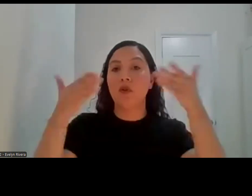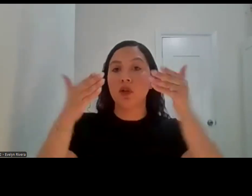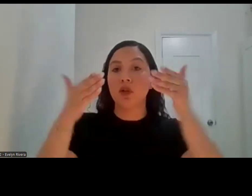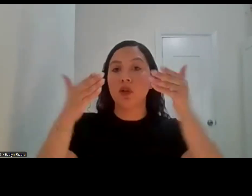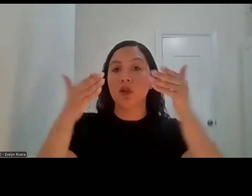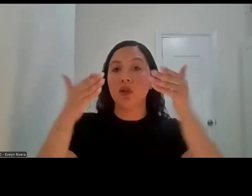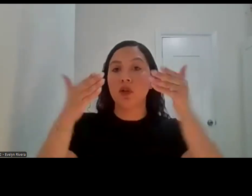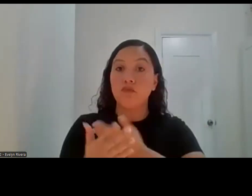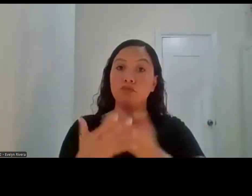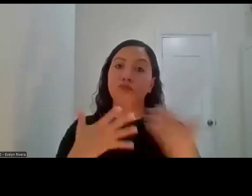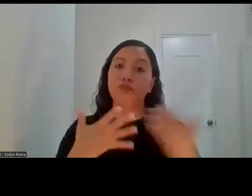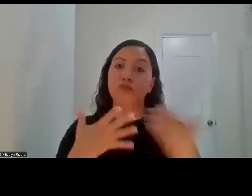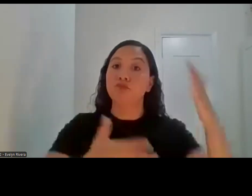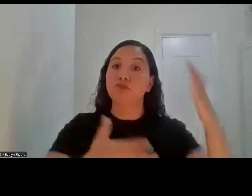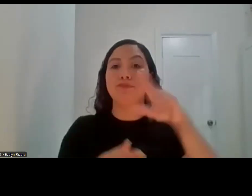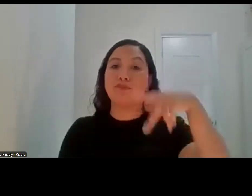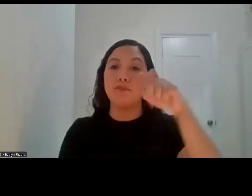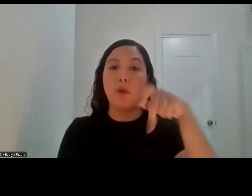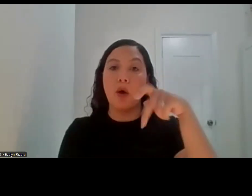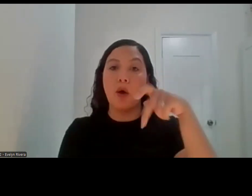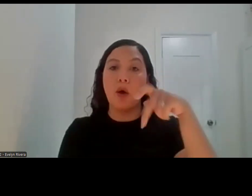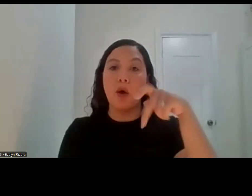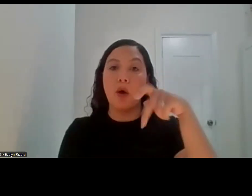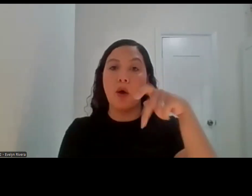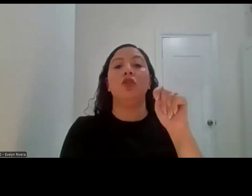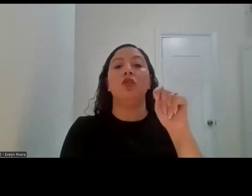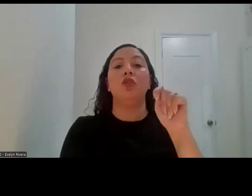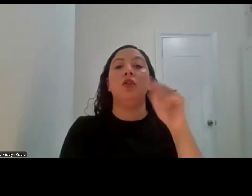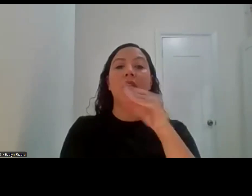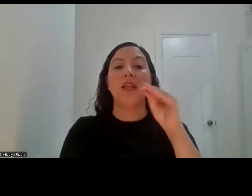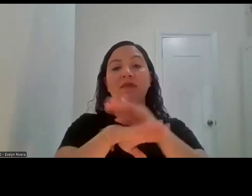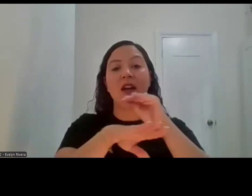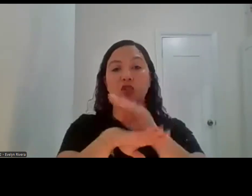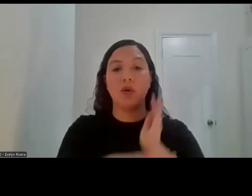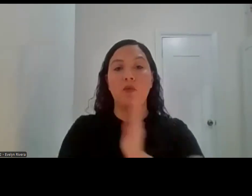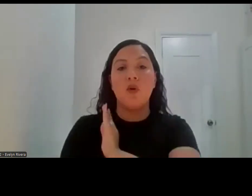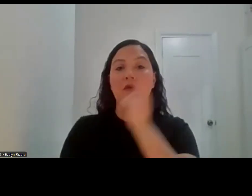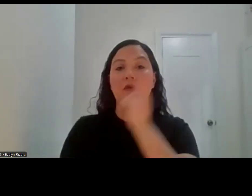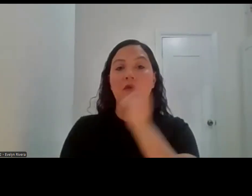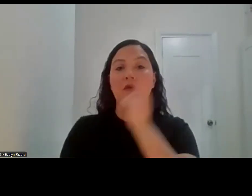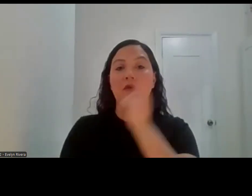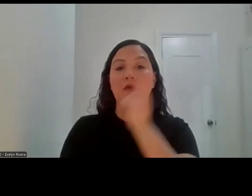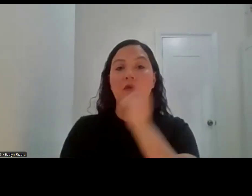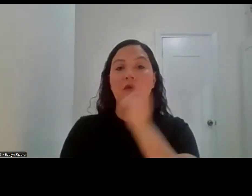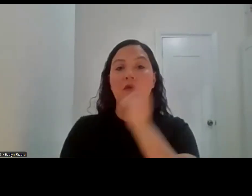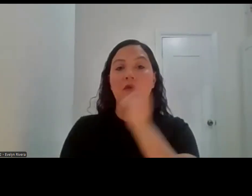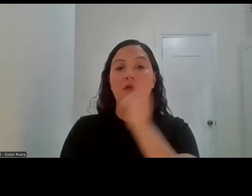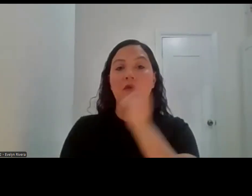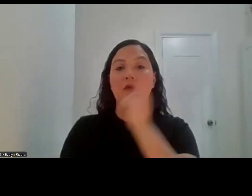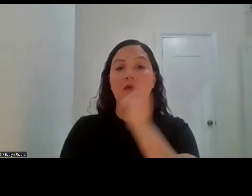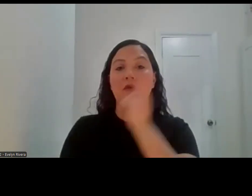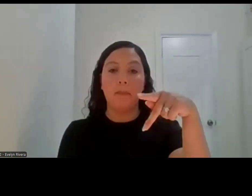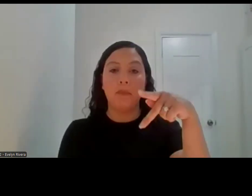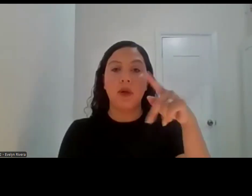2, the Aging and Disability Lived Experience Advisory Board, the ADLIB. And then for the priority populations, we want members to